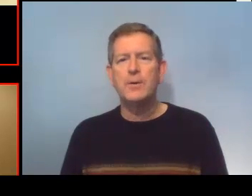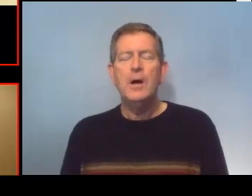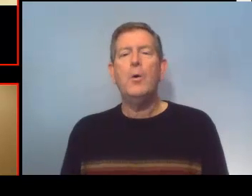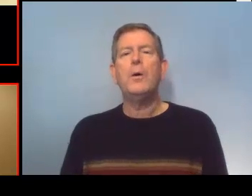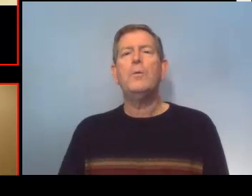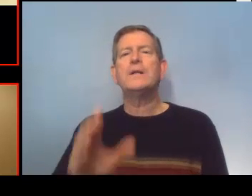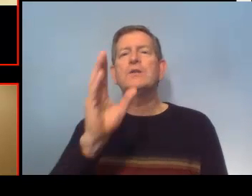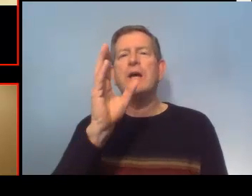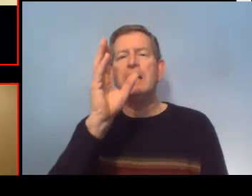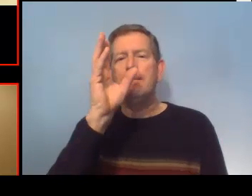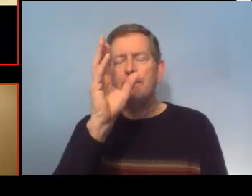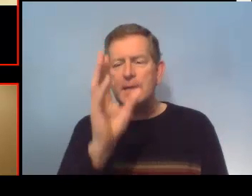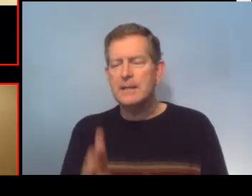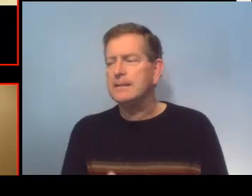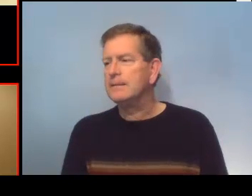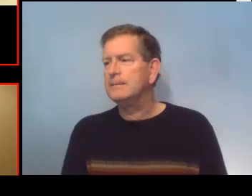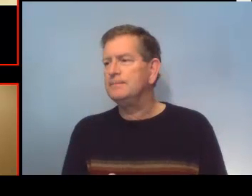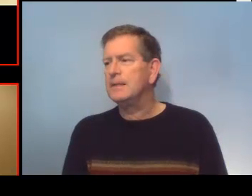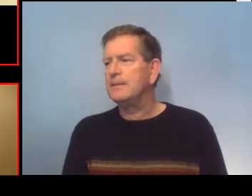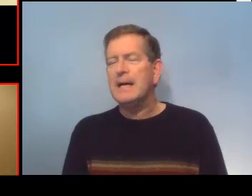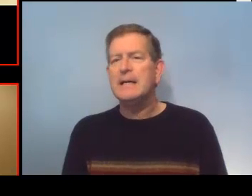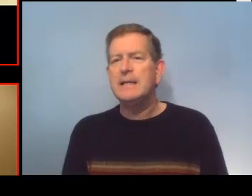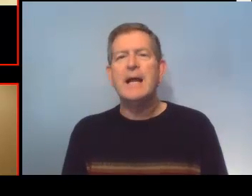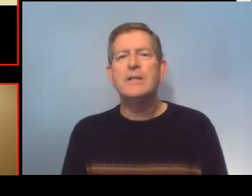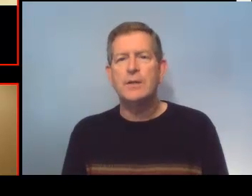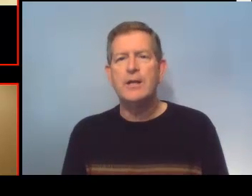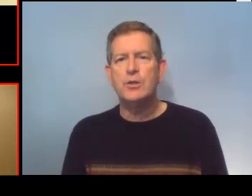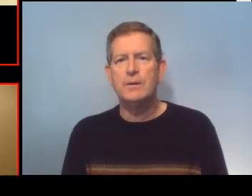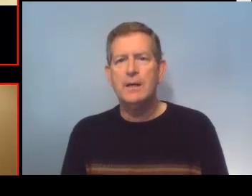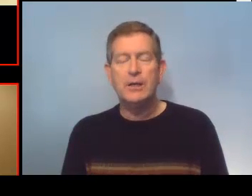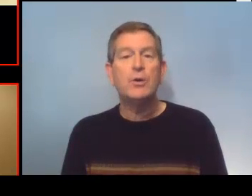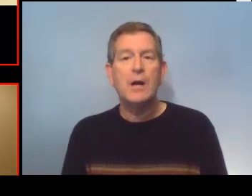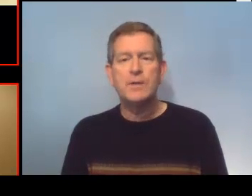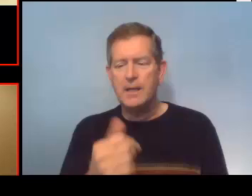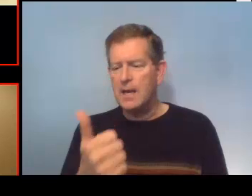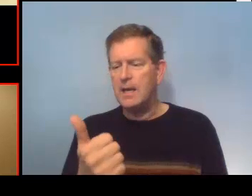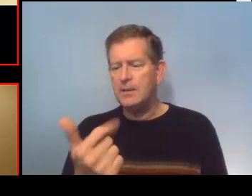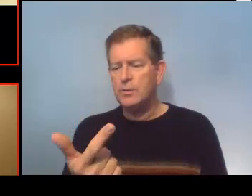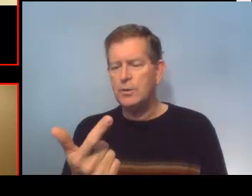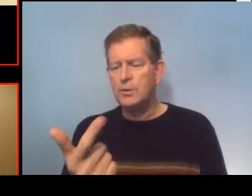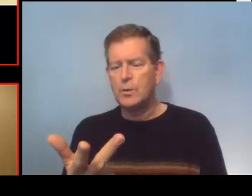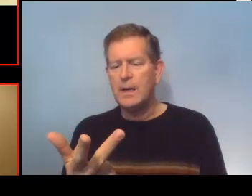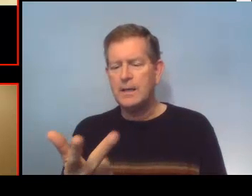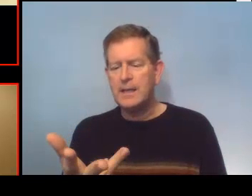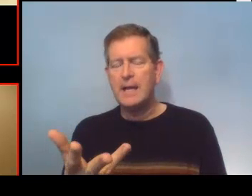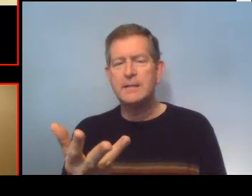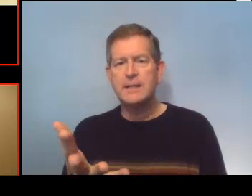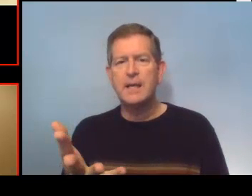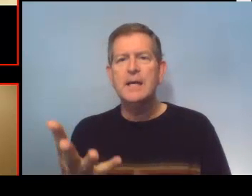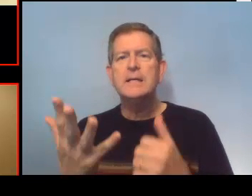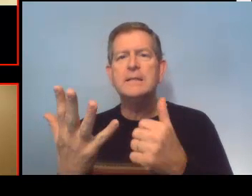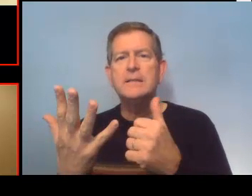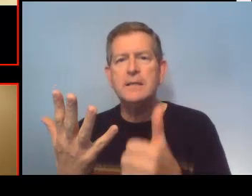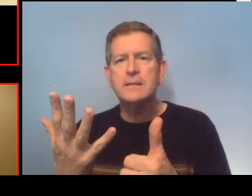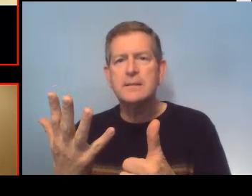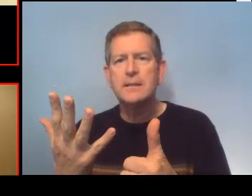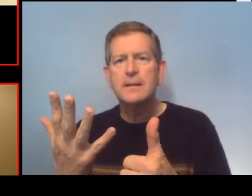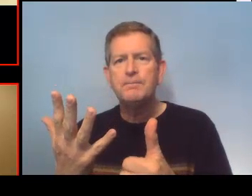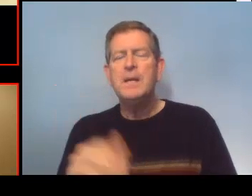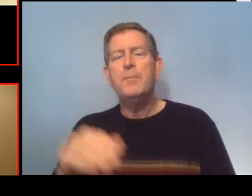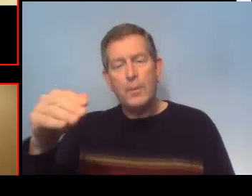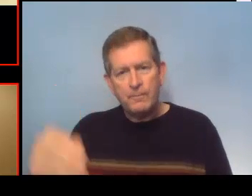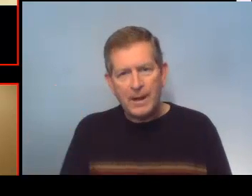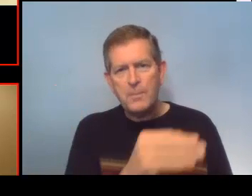vowel sound, or when it's said in isolation, like you're counting. 1, 2, 3, 4, 5,